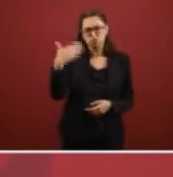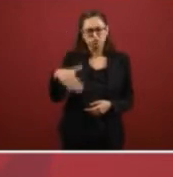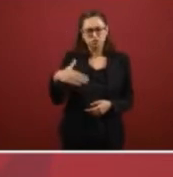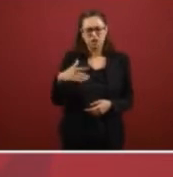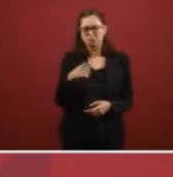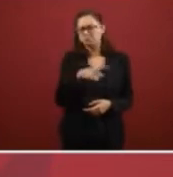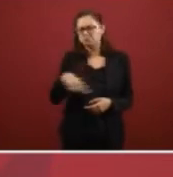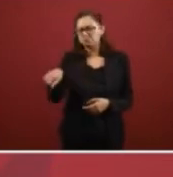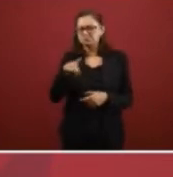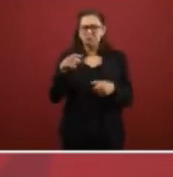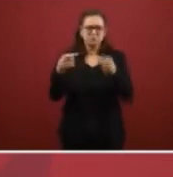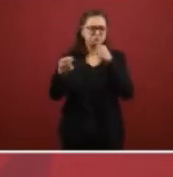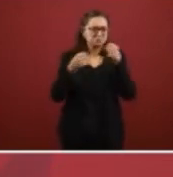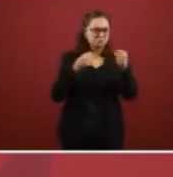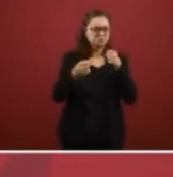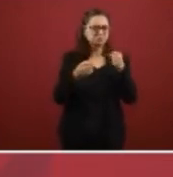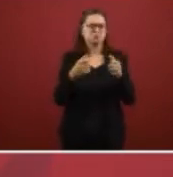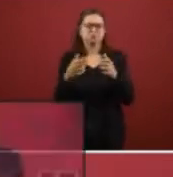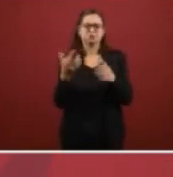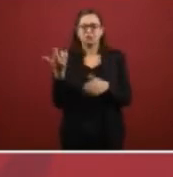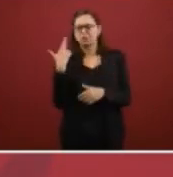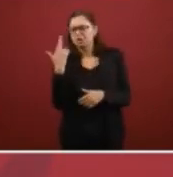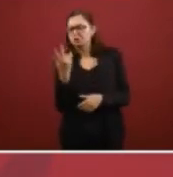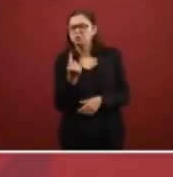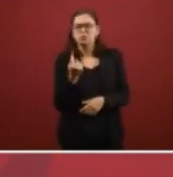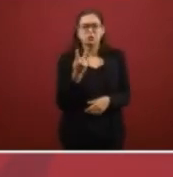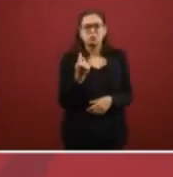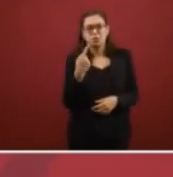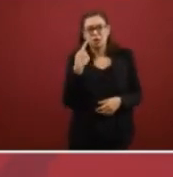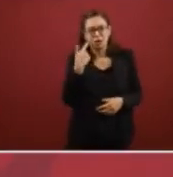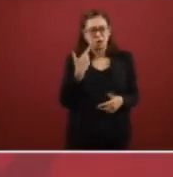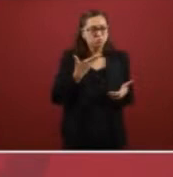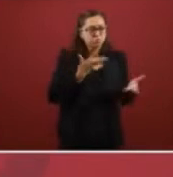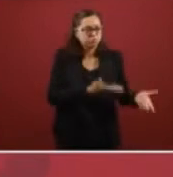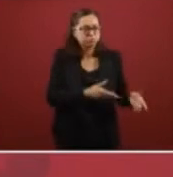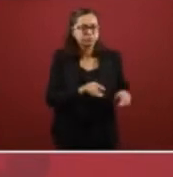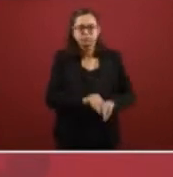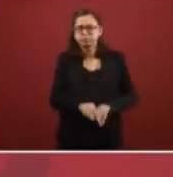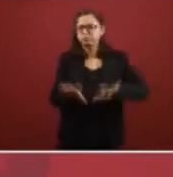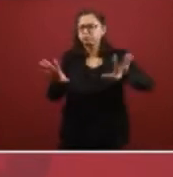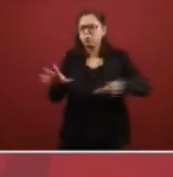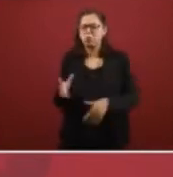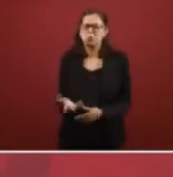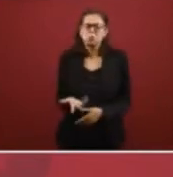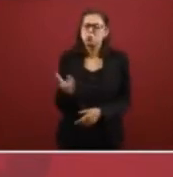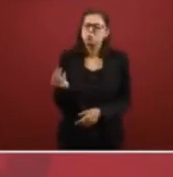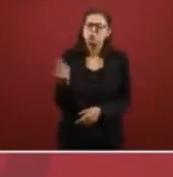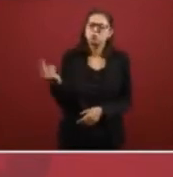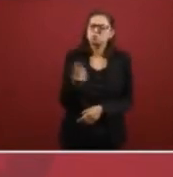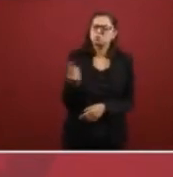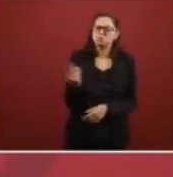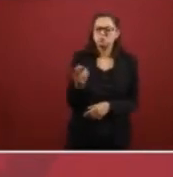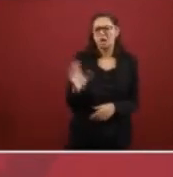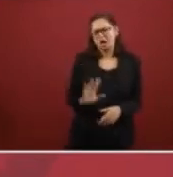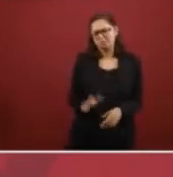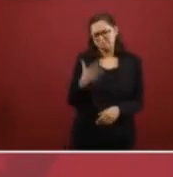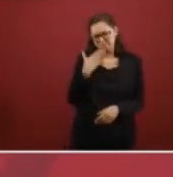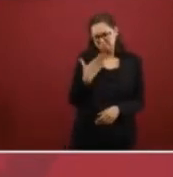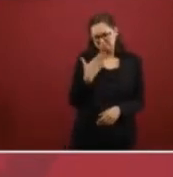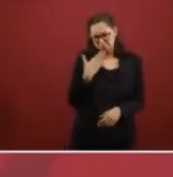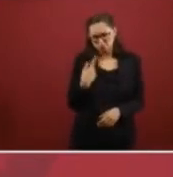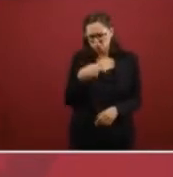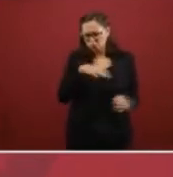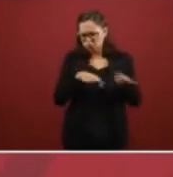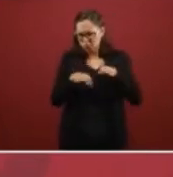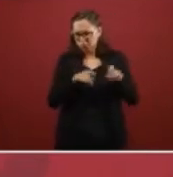I know that the media doesn't want to put that out there because it's not their function, but yes, it